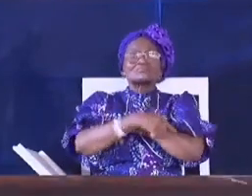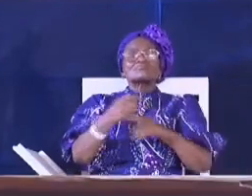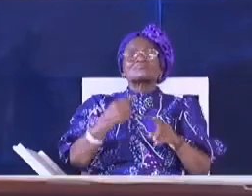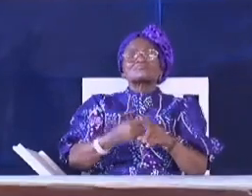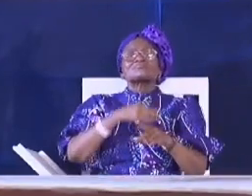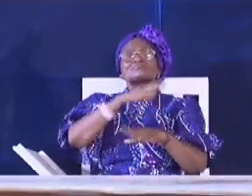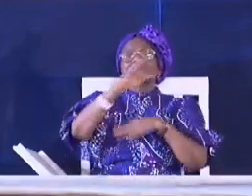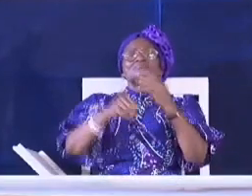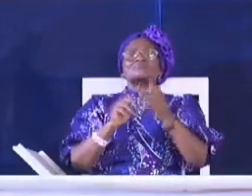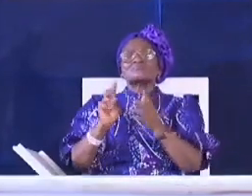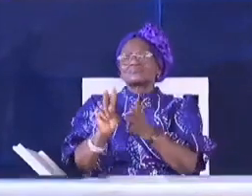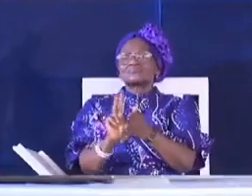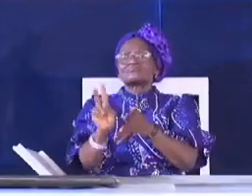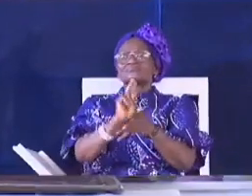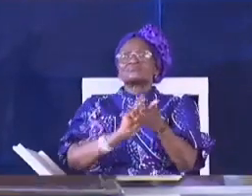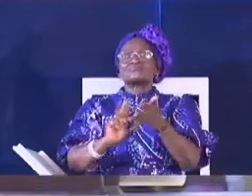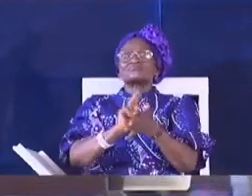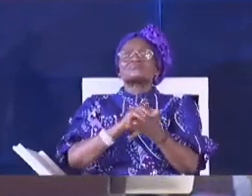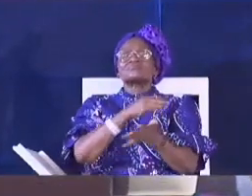world.